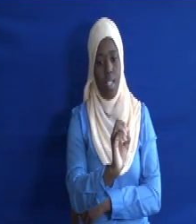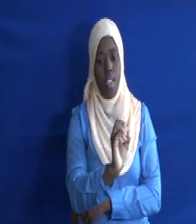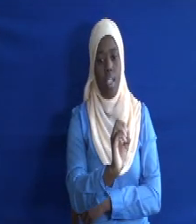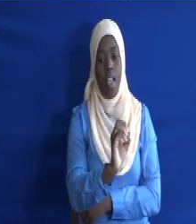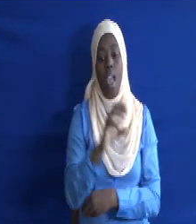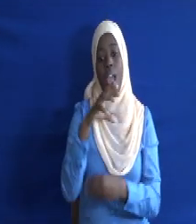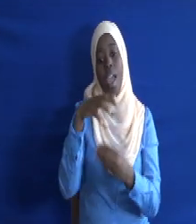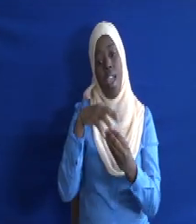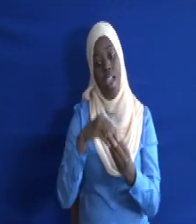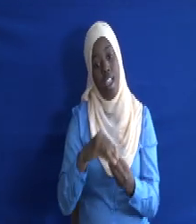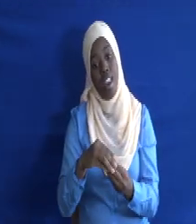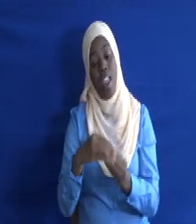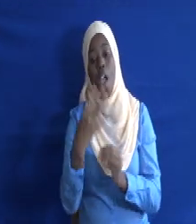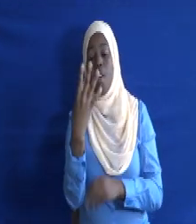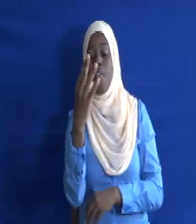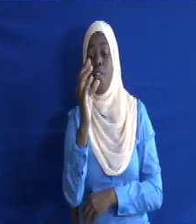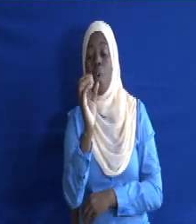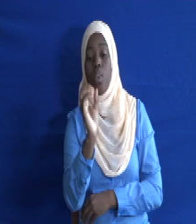good.